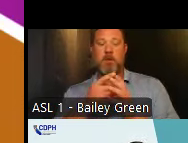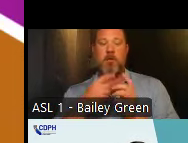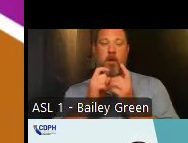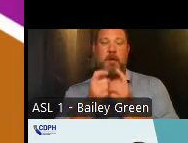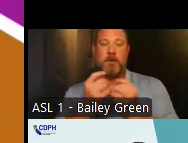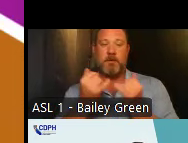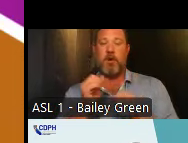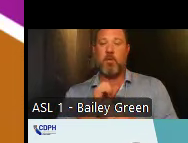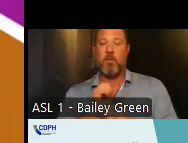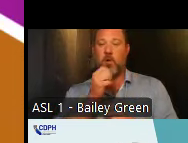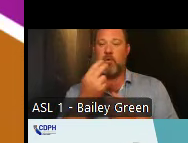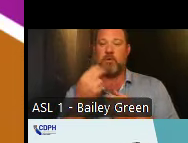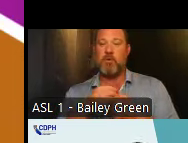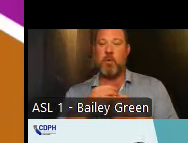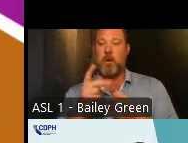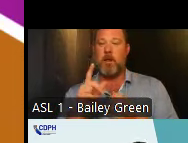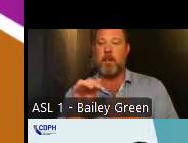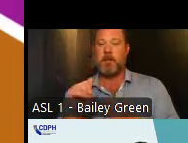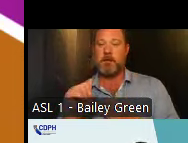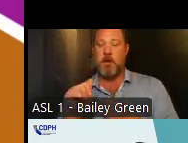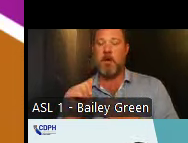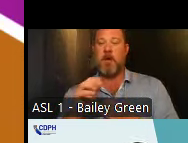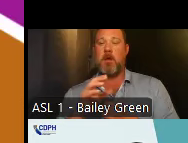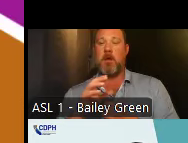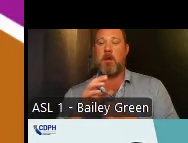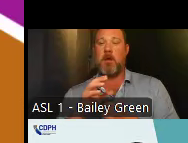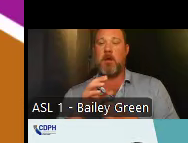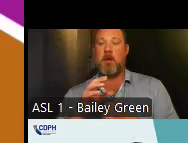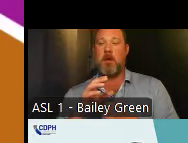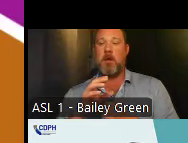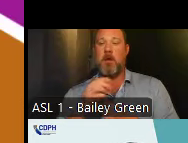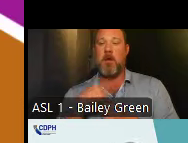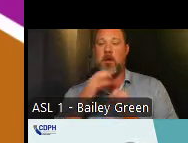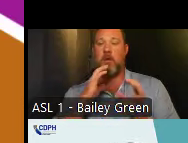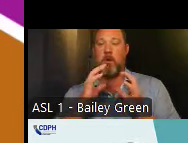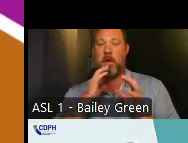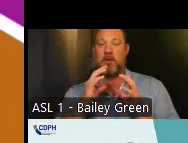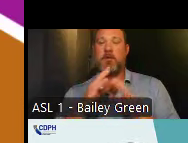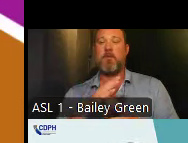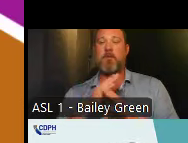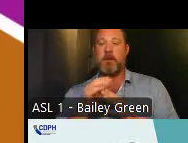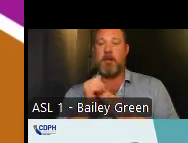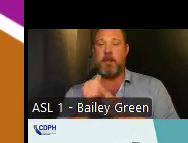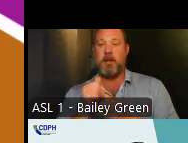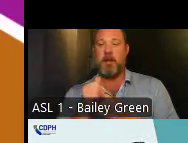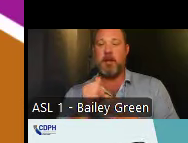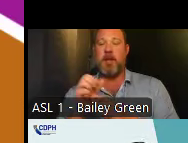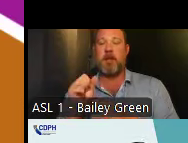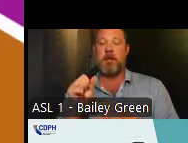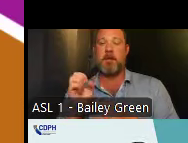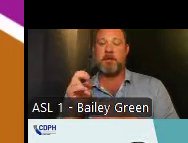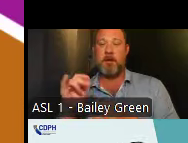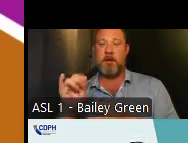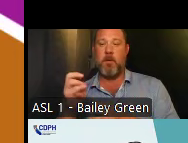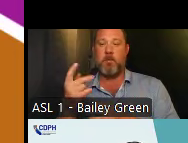And joining me today are my colleagues Lisa Gonzalez, who is our communication and prevention lead, and Cindy Foltz, and